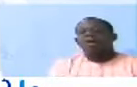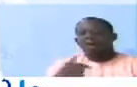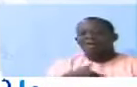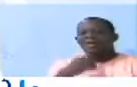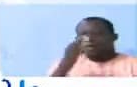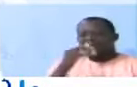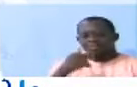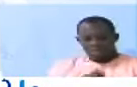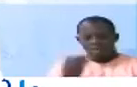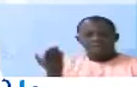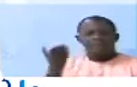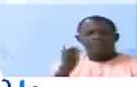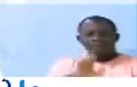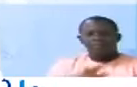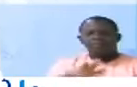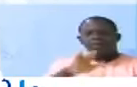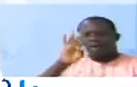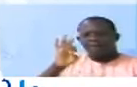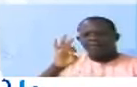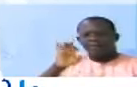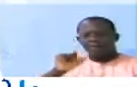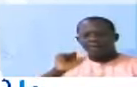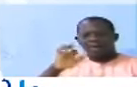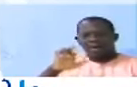I said to them, I am from Faraba.